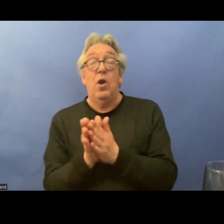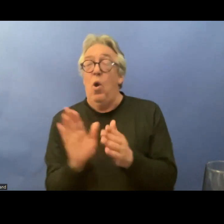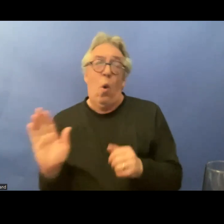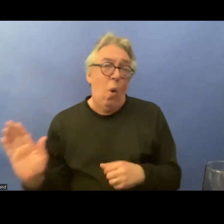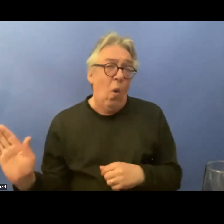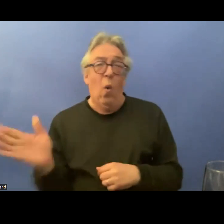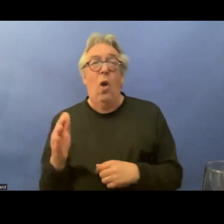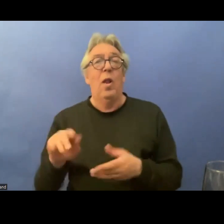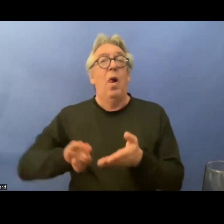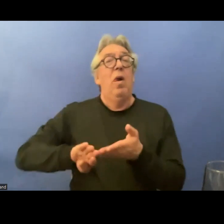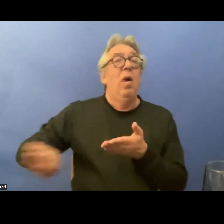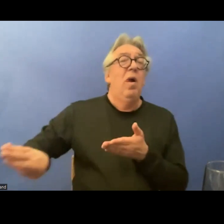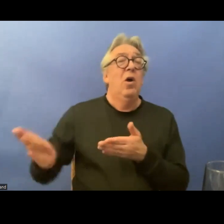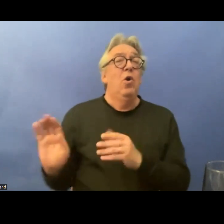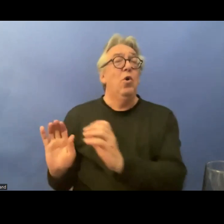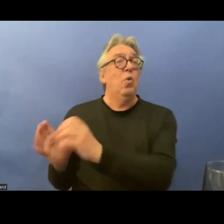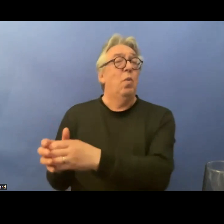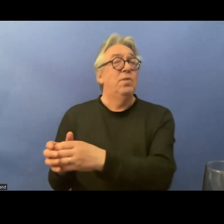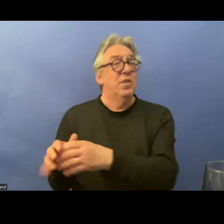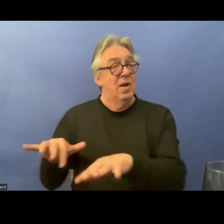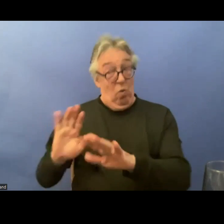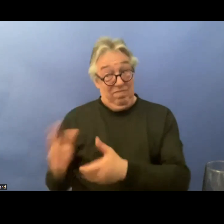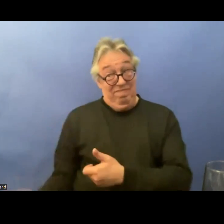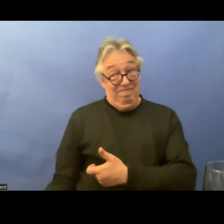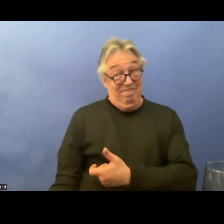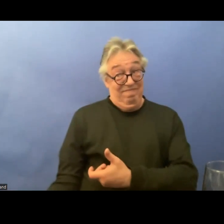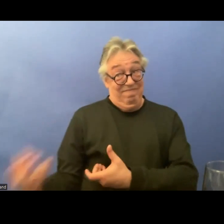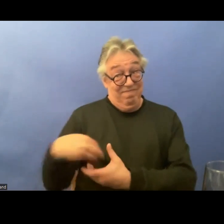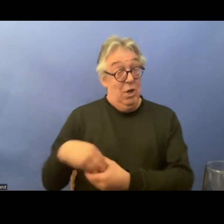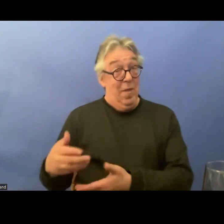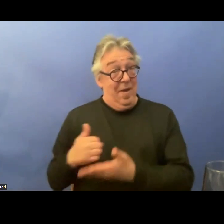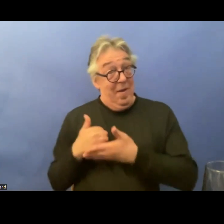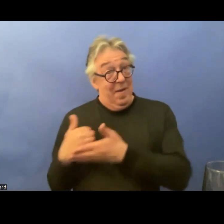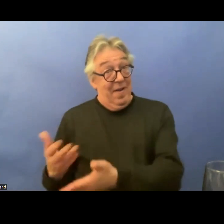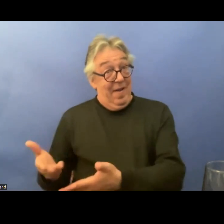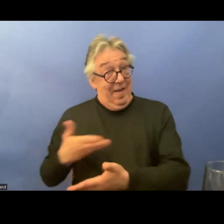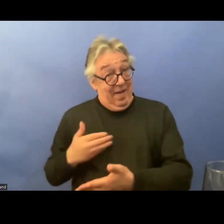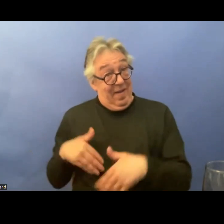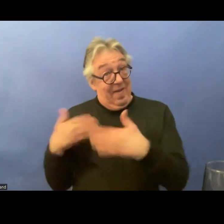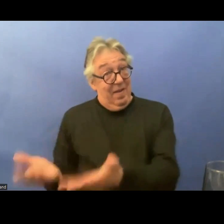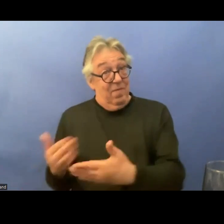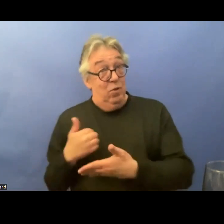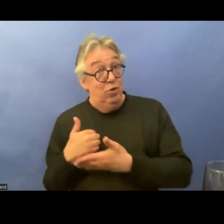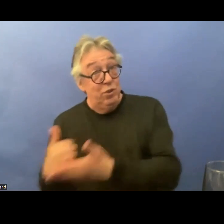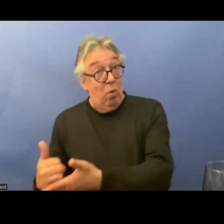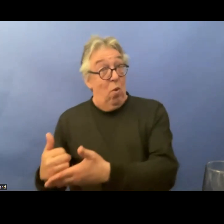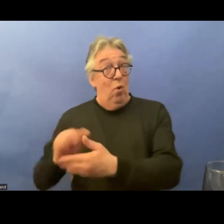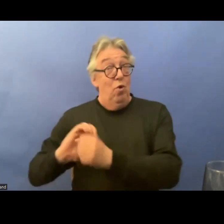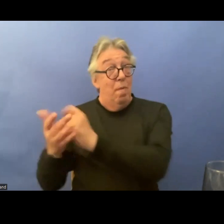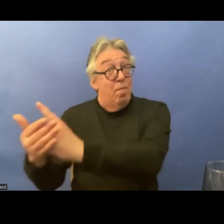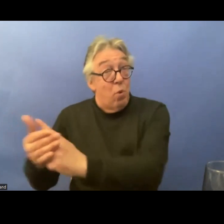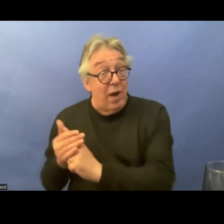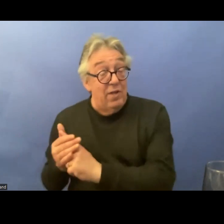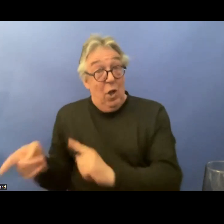with disabilities, are going to receive the support, the protection that they so